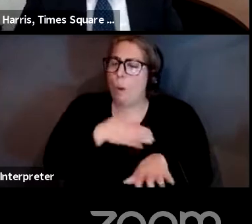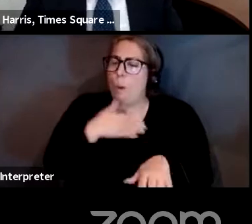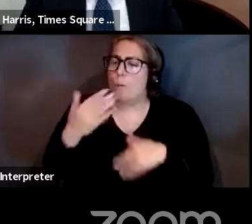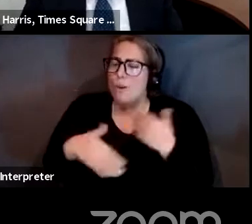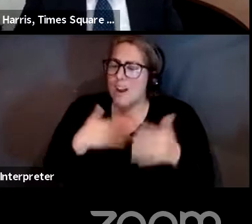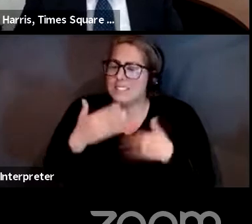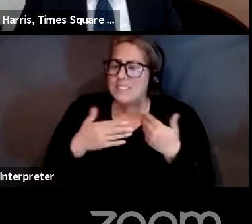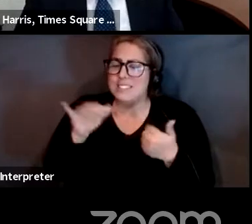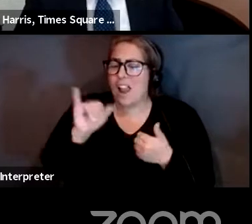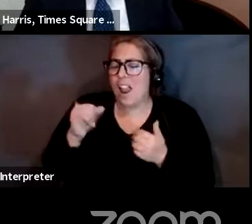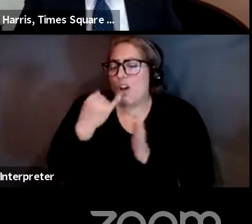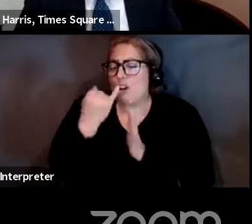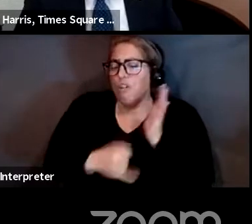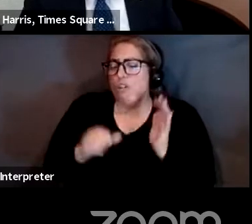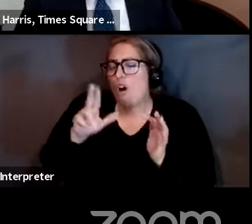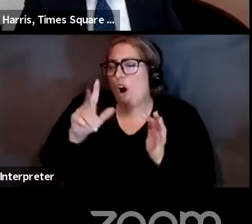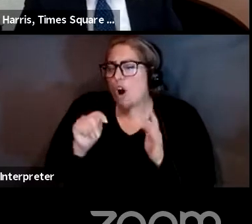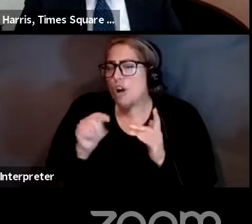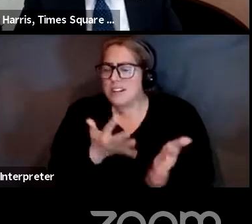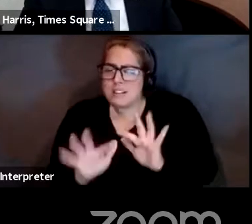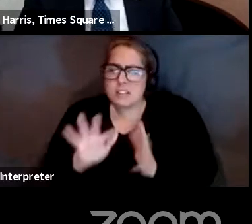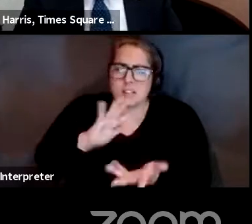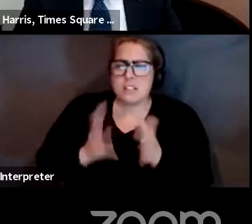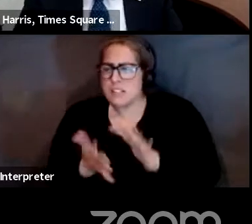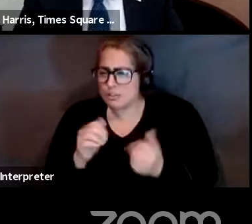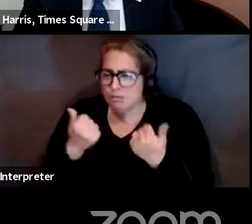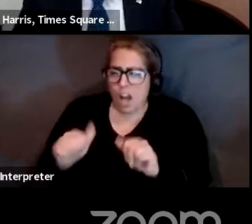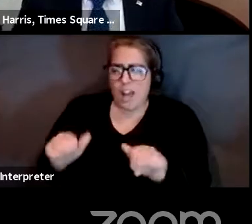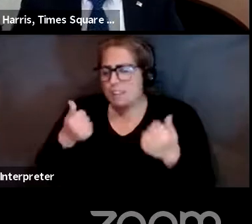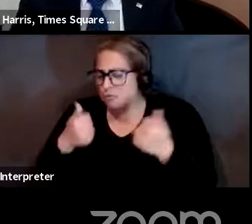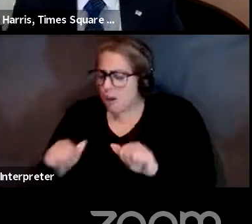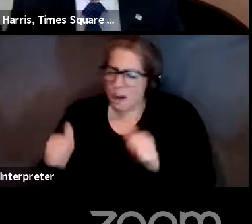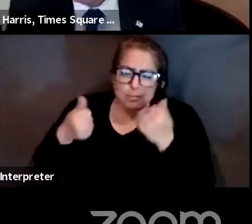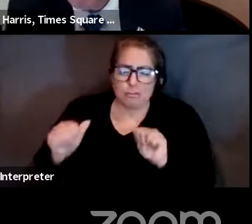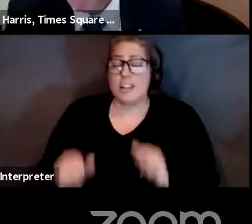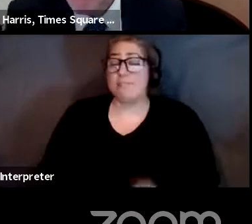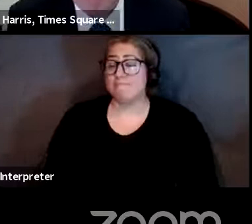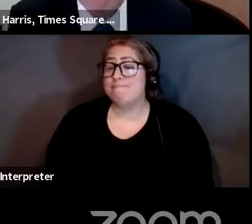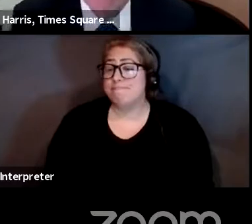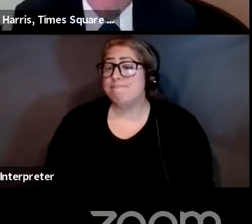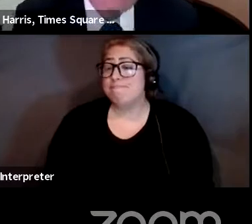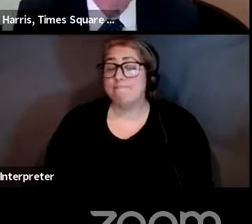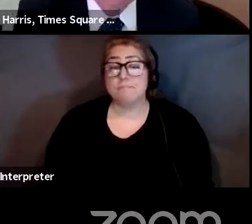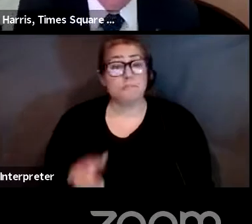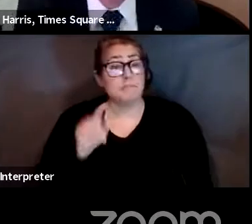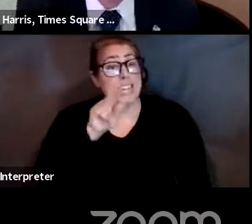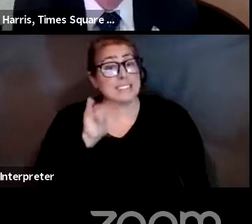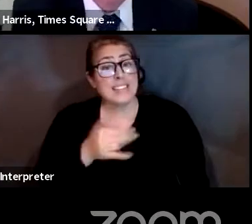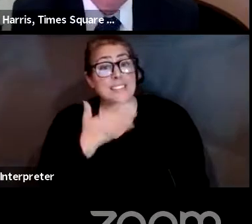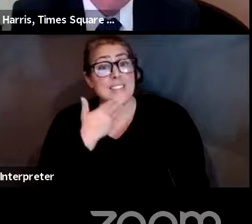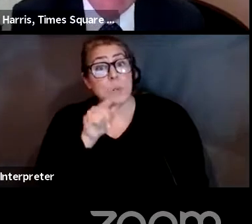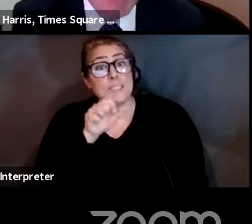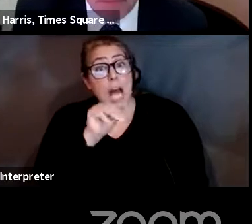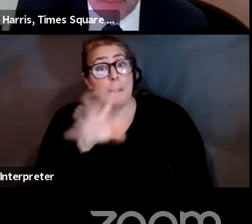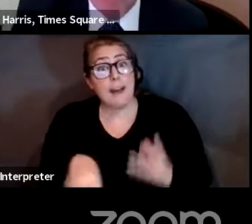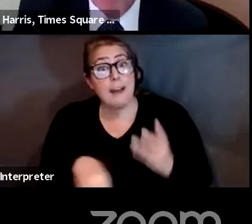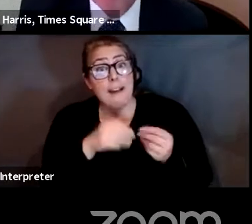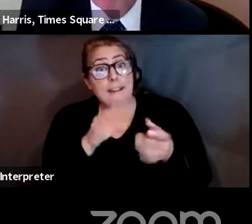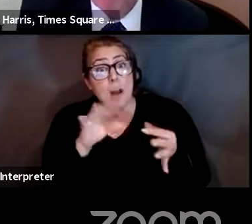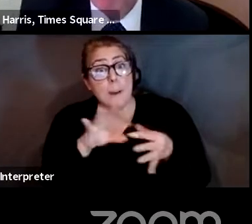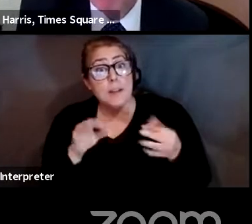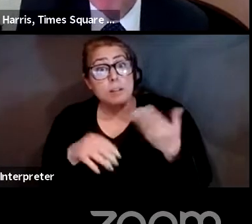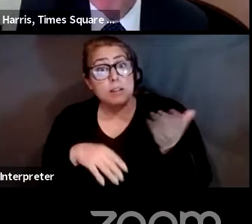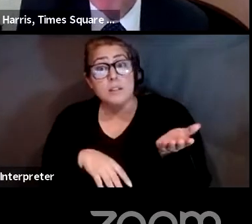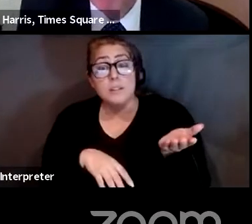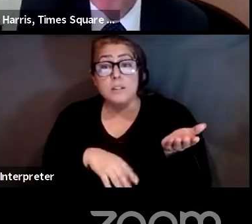we just have to keep plugging along and working at it. Thank you. And Tom, were you going to add something on top of that? Okay.